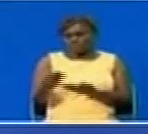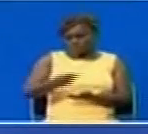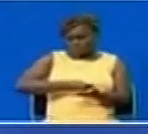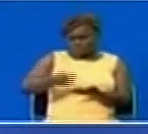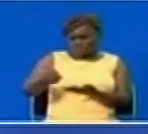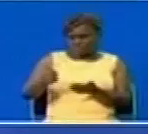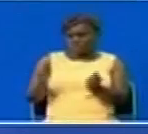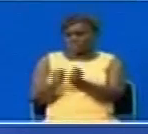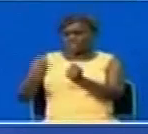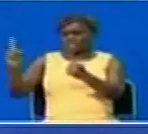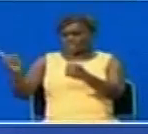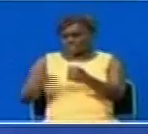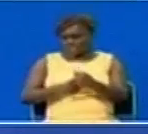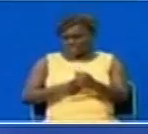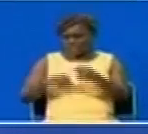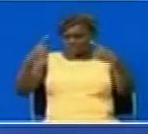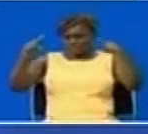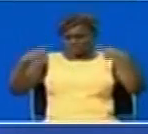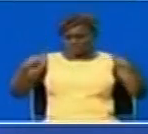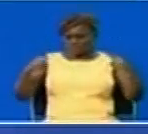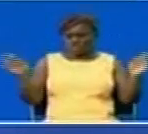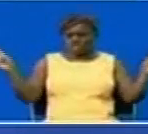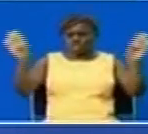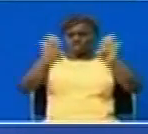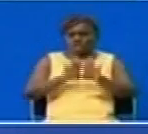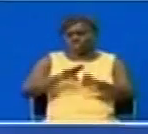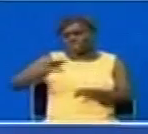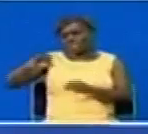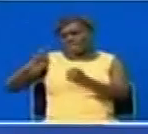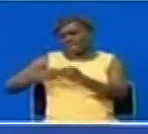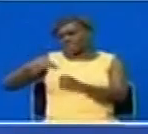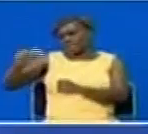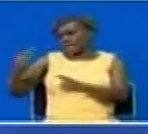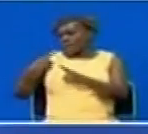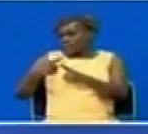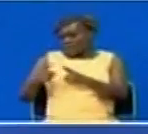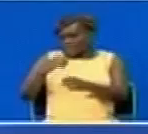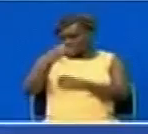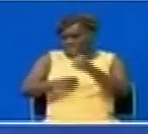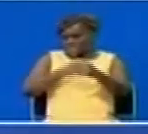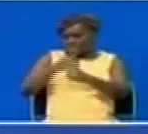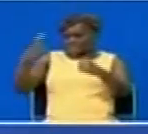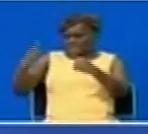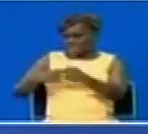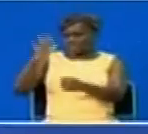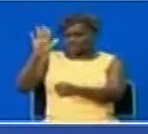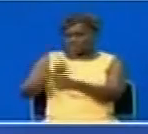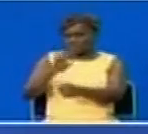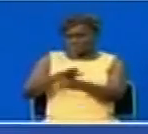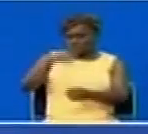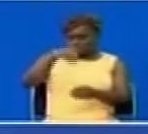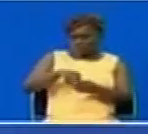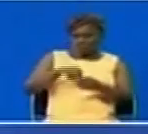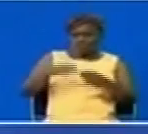16 institutions after successively winding up 8 others. But over the 8 years, majority of depositors in